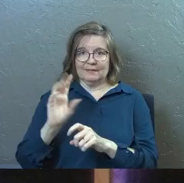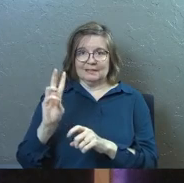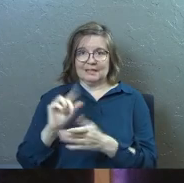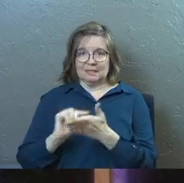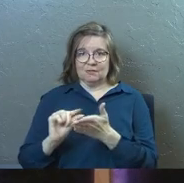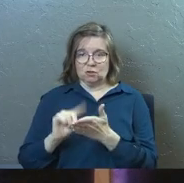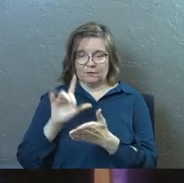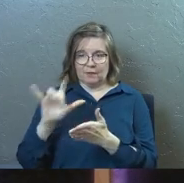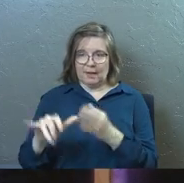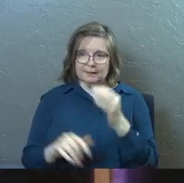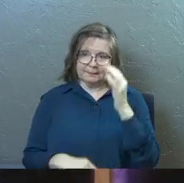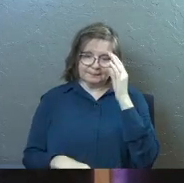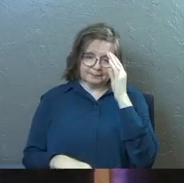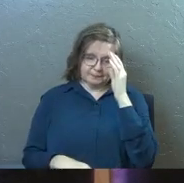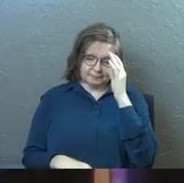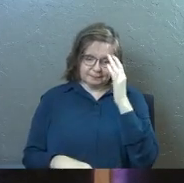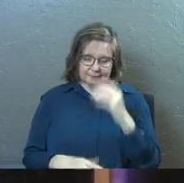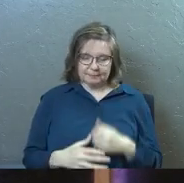to that.